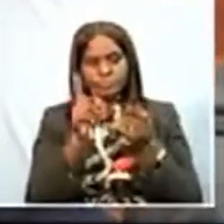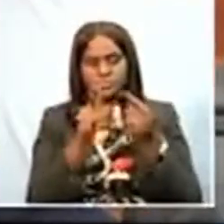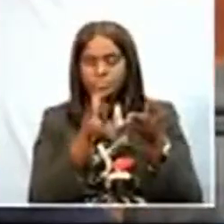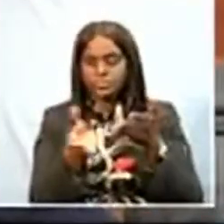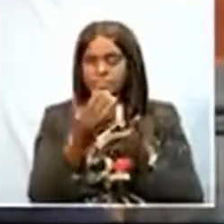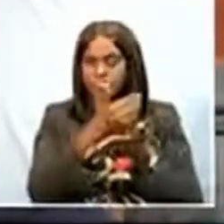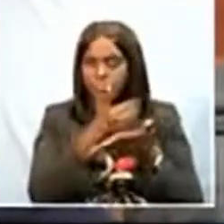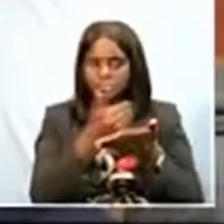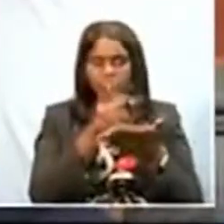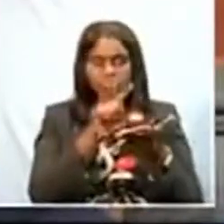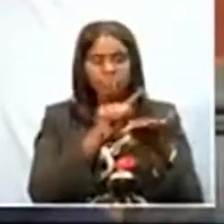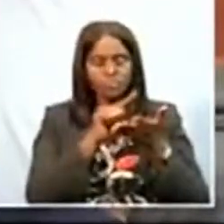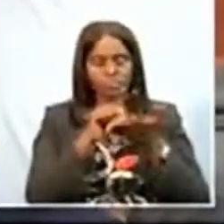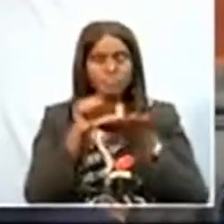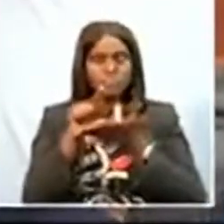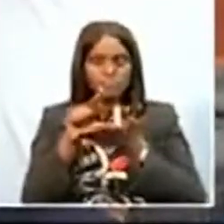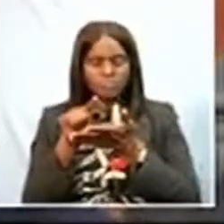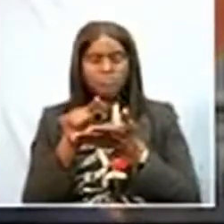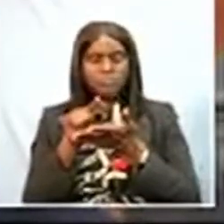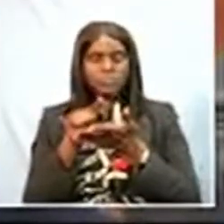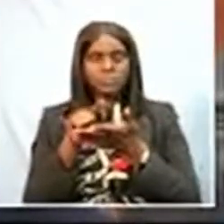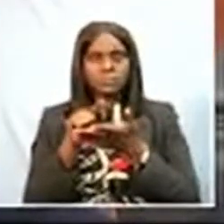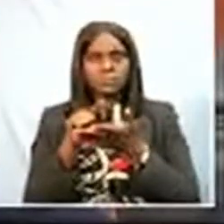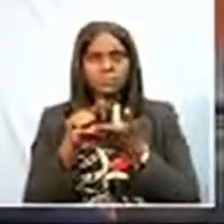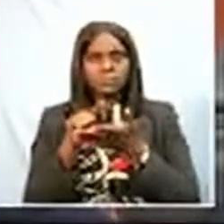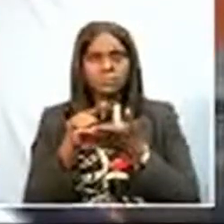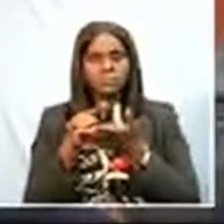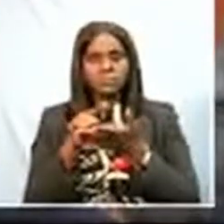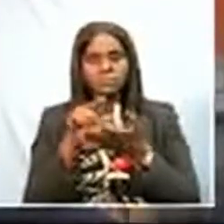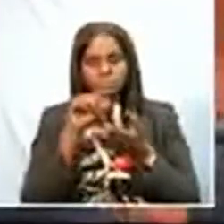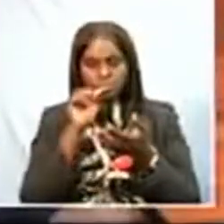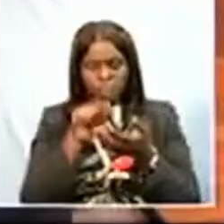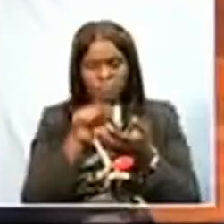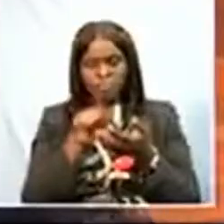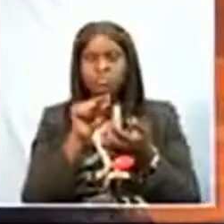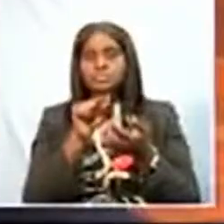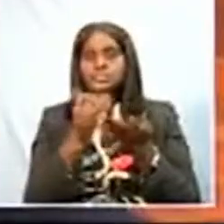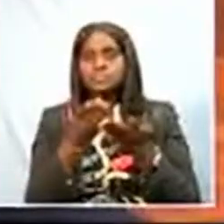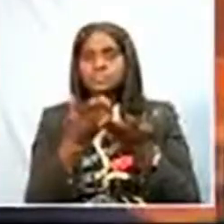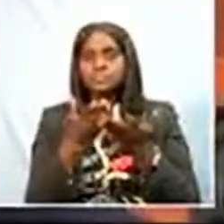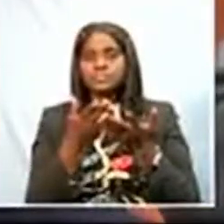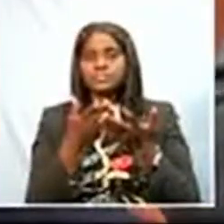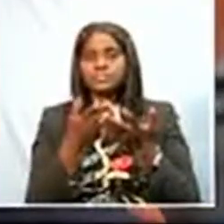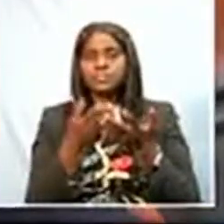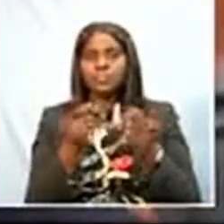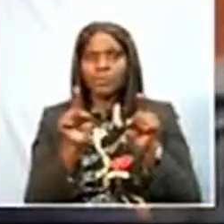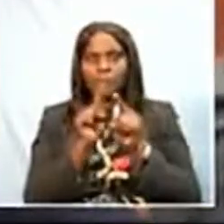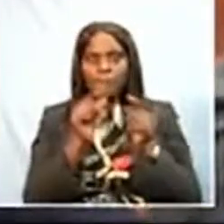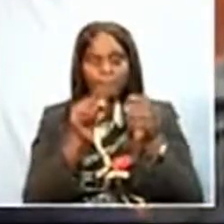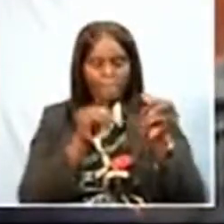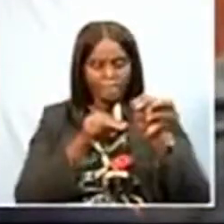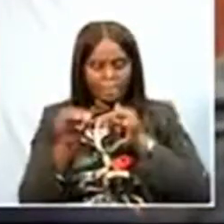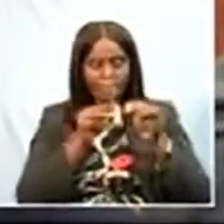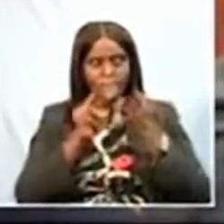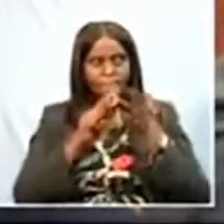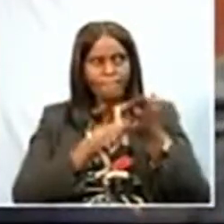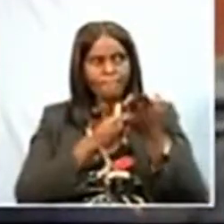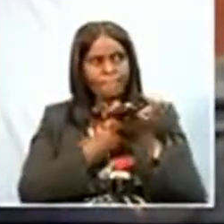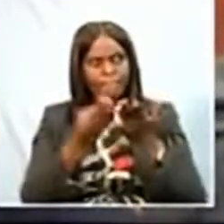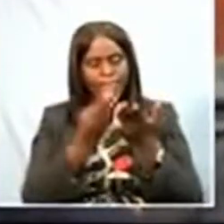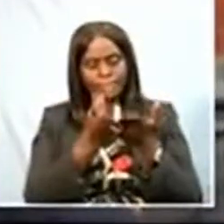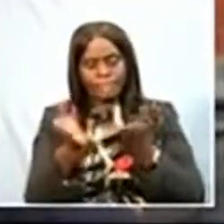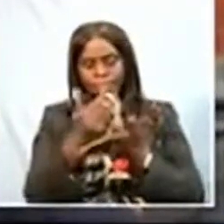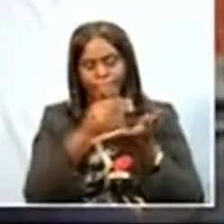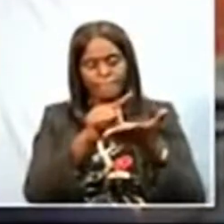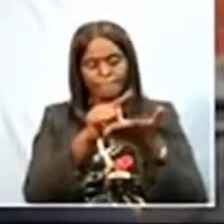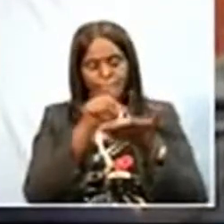recover loans. Cause of query, management wishes to report that the failure to recover the